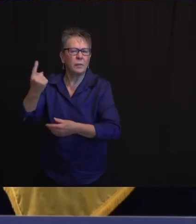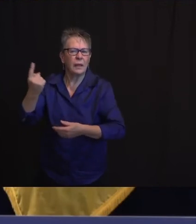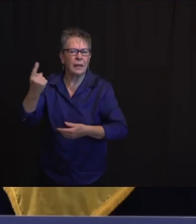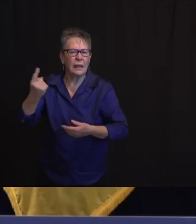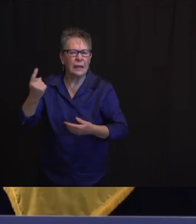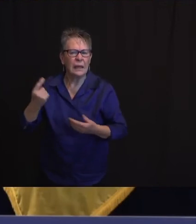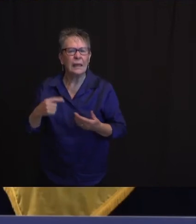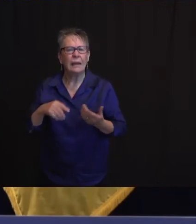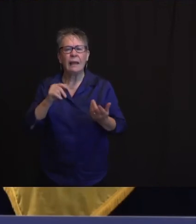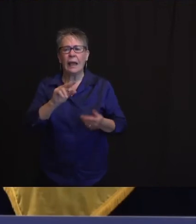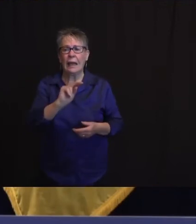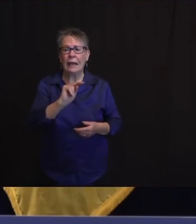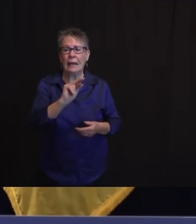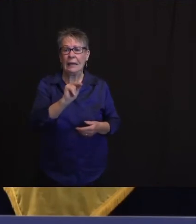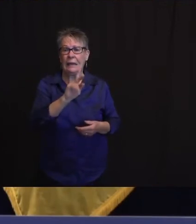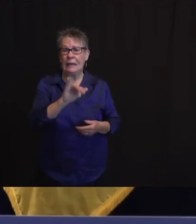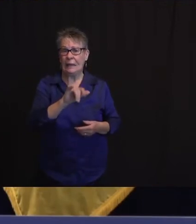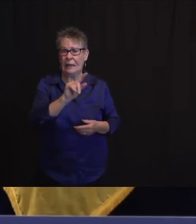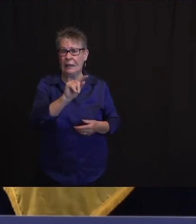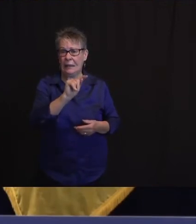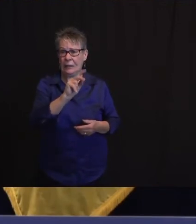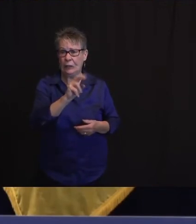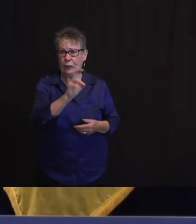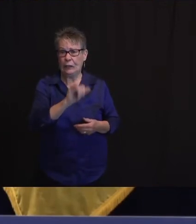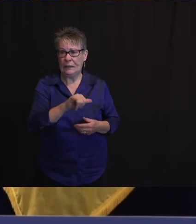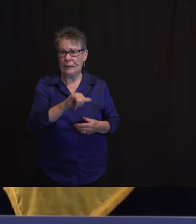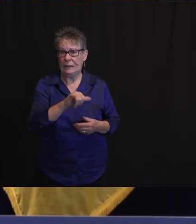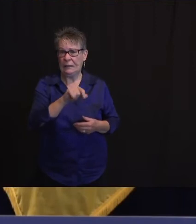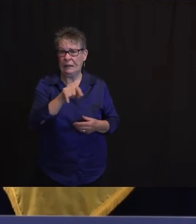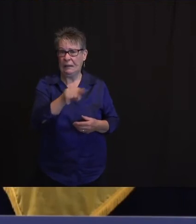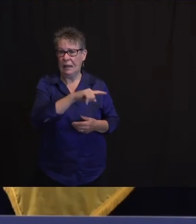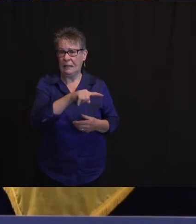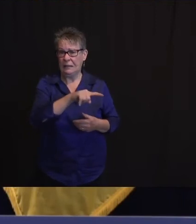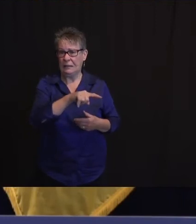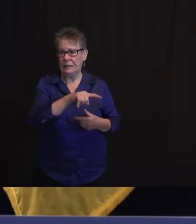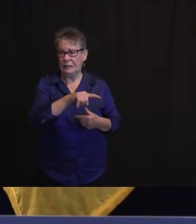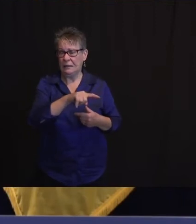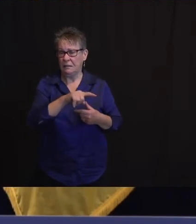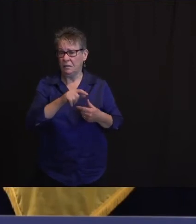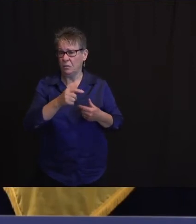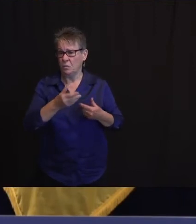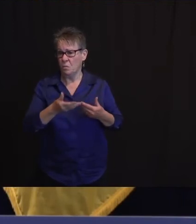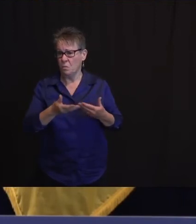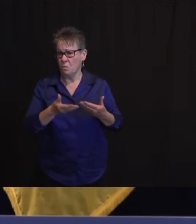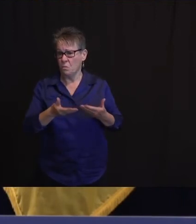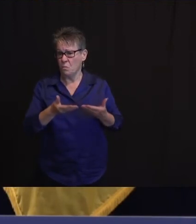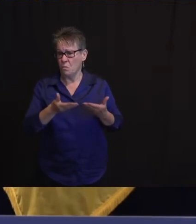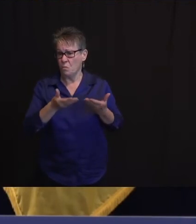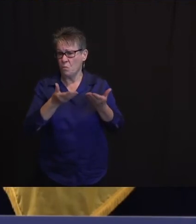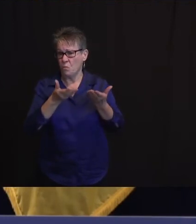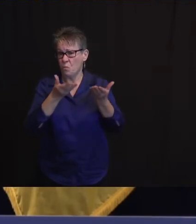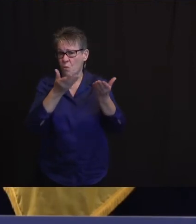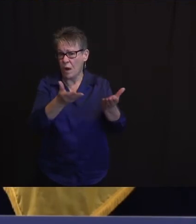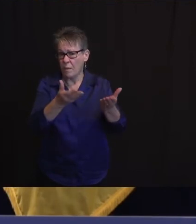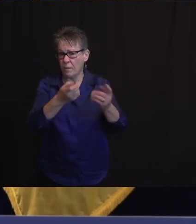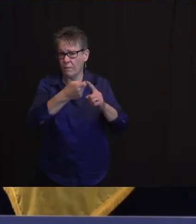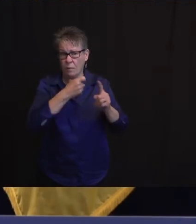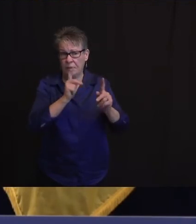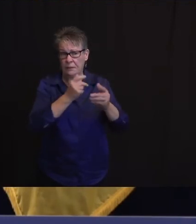about. That's a case that's been raised by a number of folks with us, but no update on that. And on the Second Chance